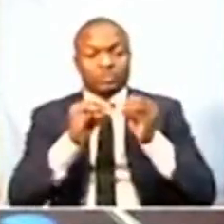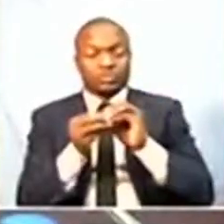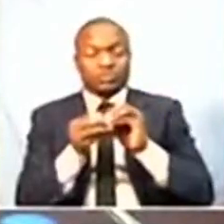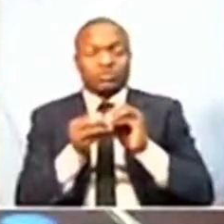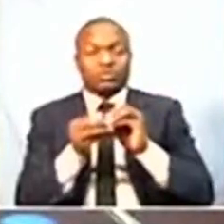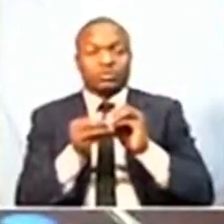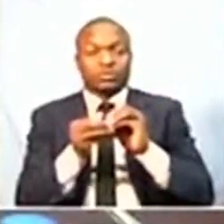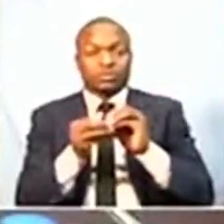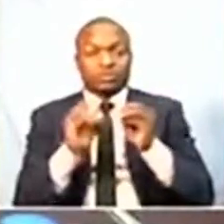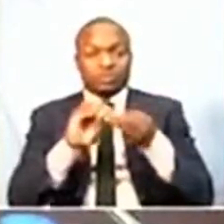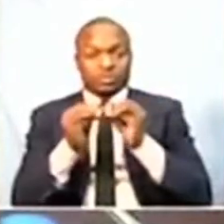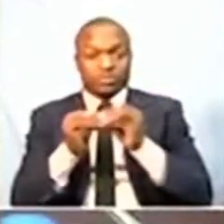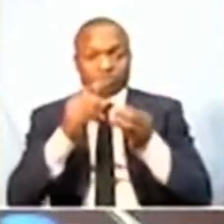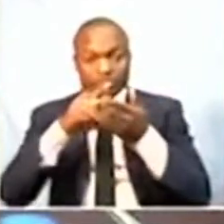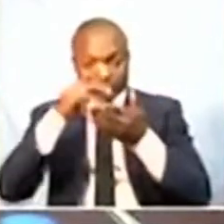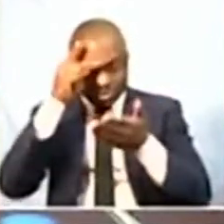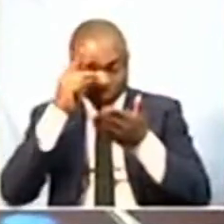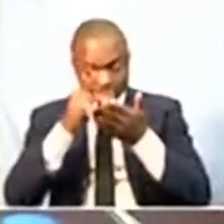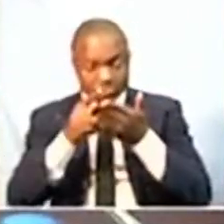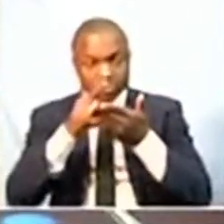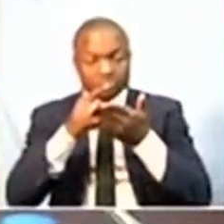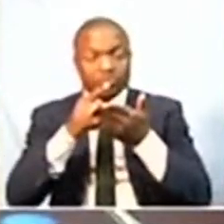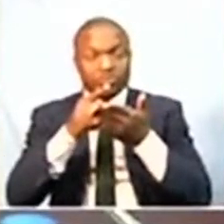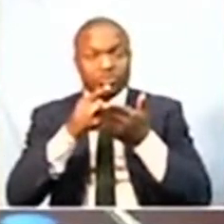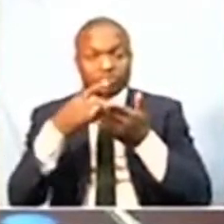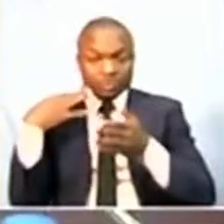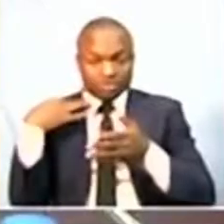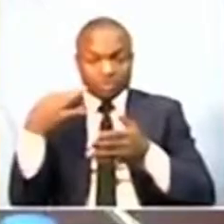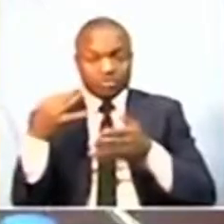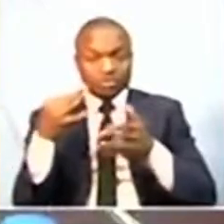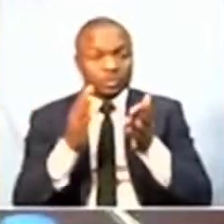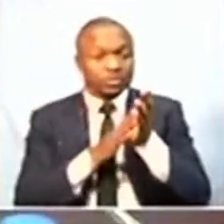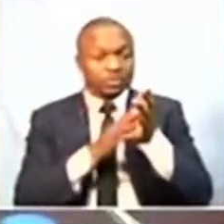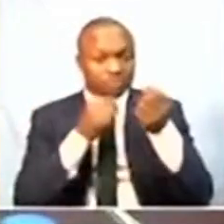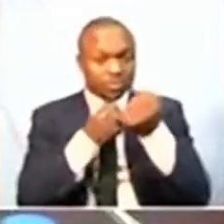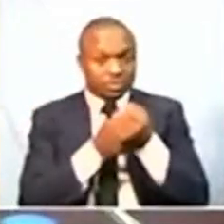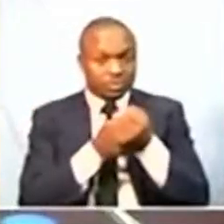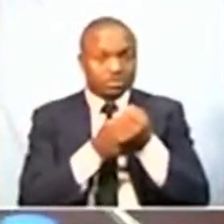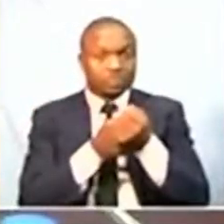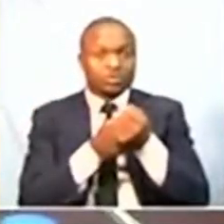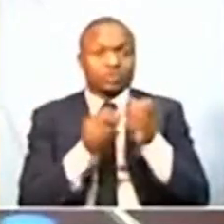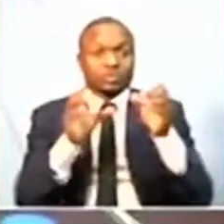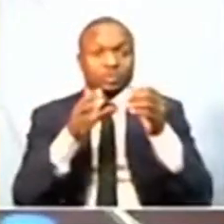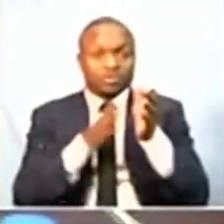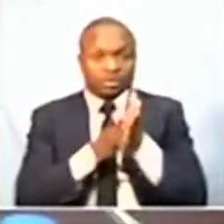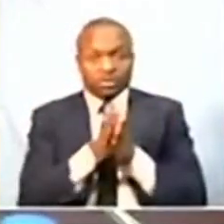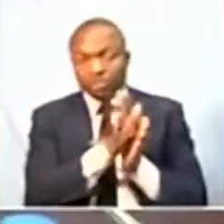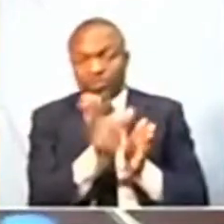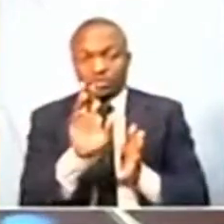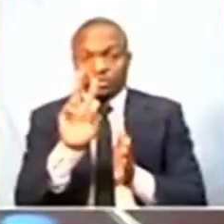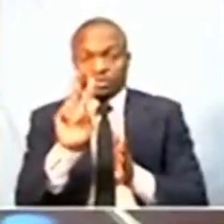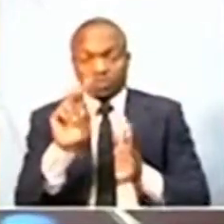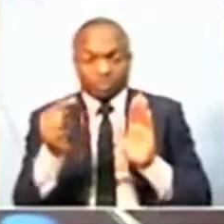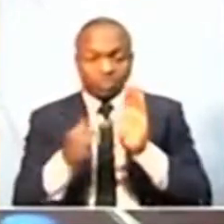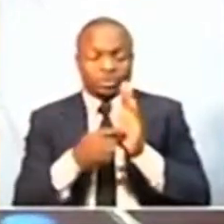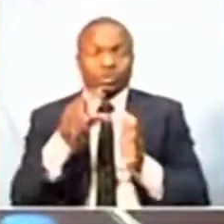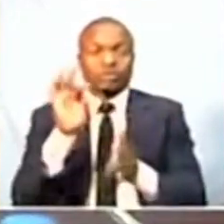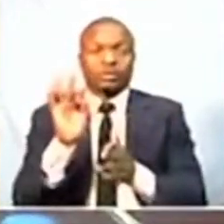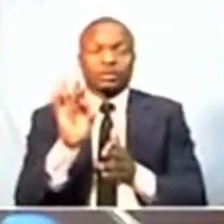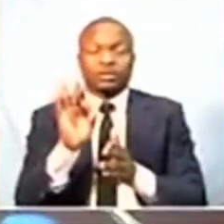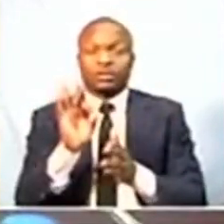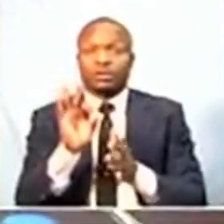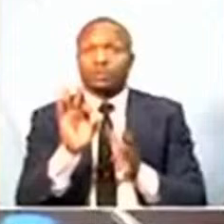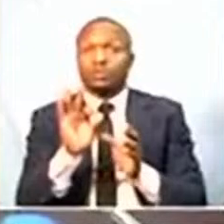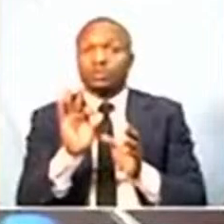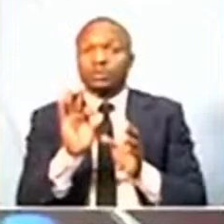of pupils applying for sponsorship. Action taken, Council varied 2.9 million, Chair, from bursary component